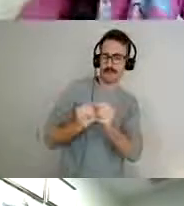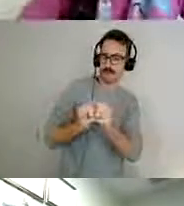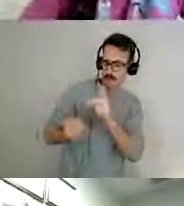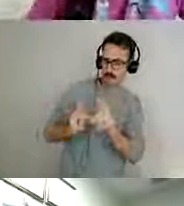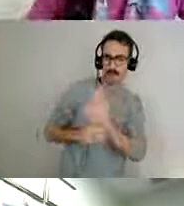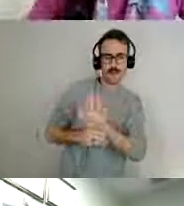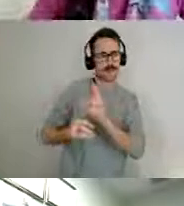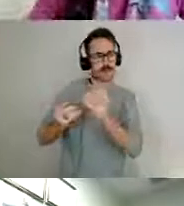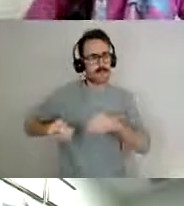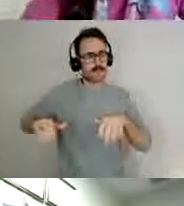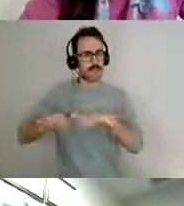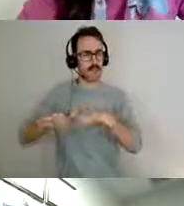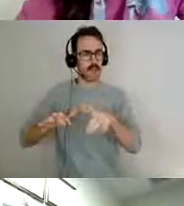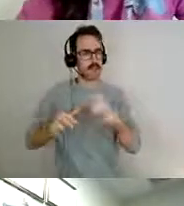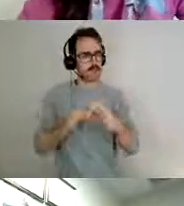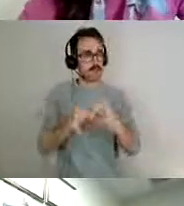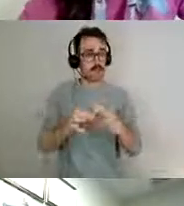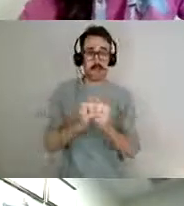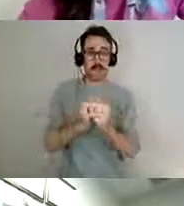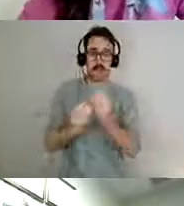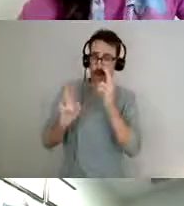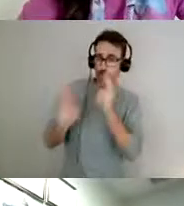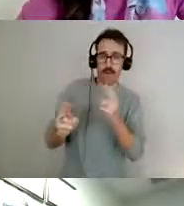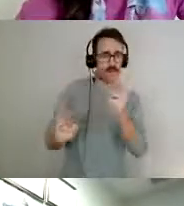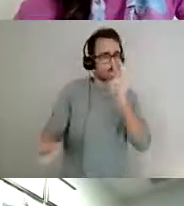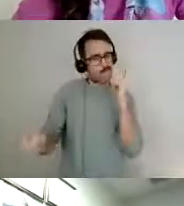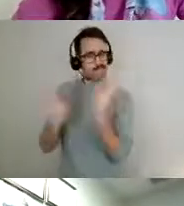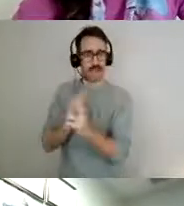a relationship that is based on honor and deep respect.